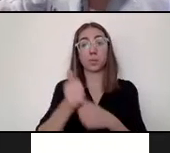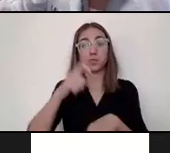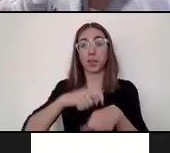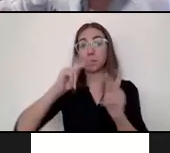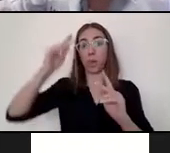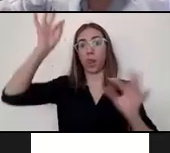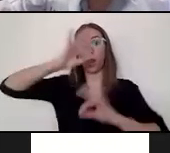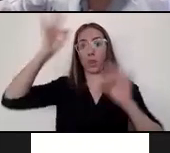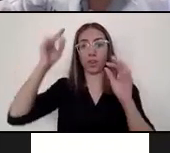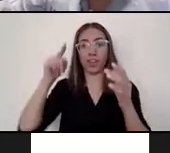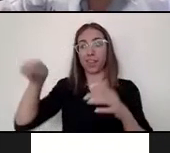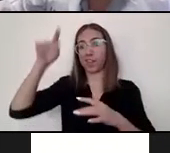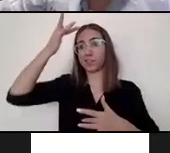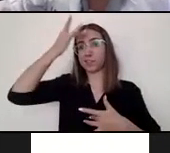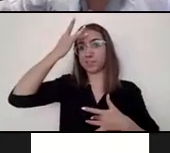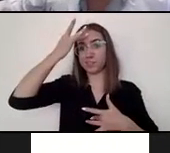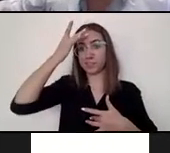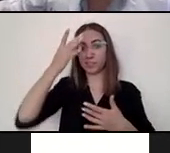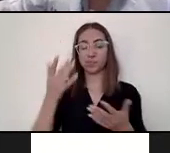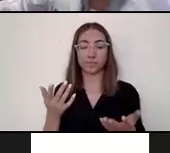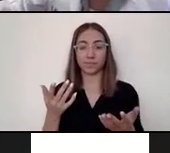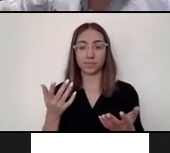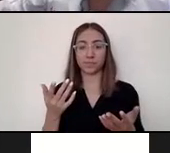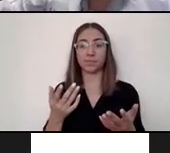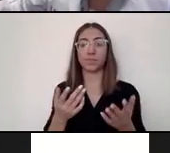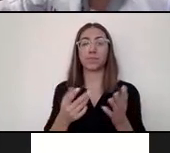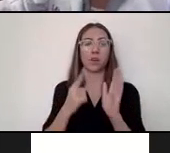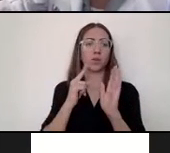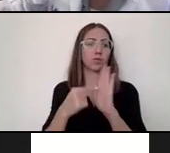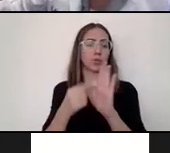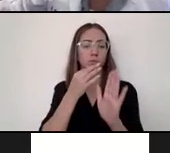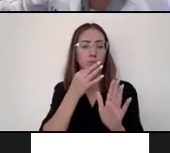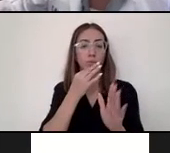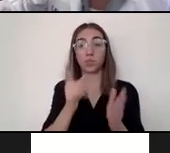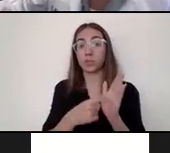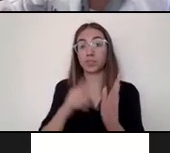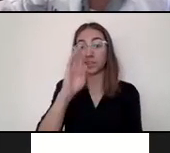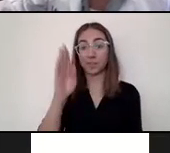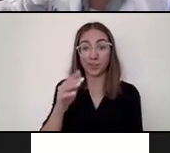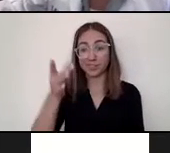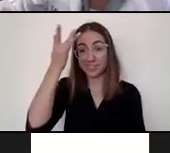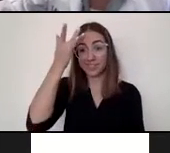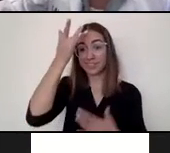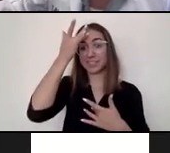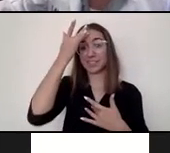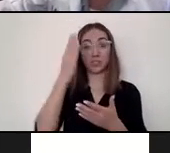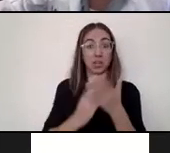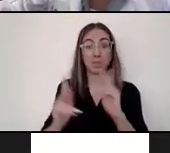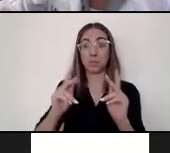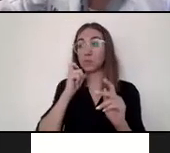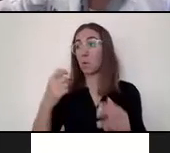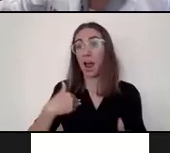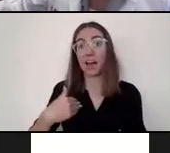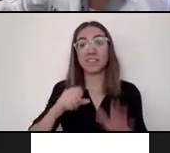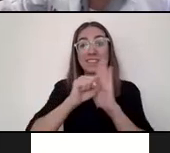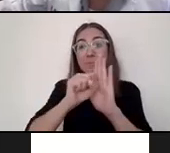people spread the virus before they get symptoms, or sometimes, as I'll show in a second, you never get symptoms. About half the people never get COVID symptoms who have it.